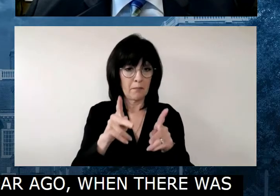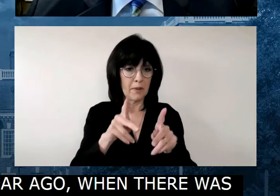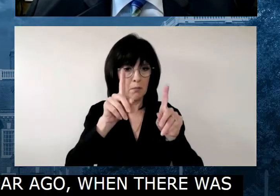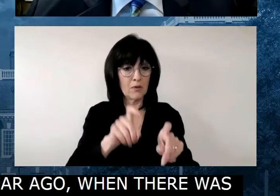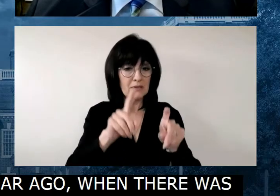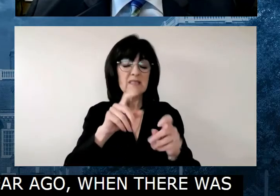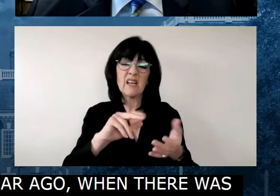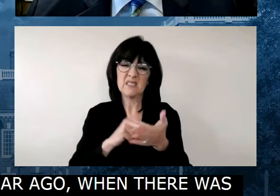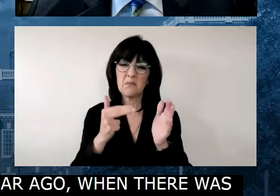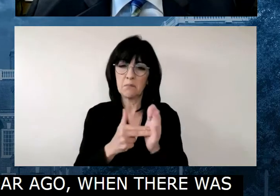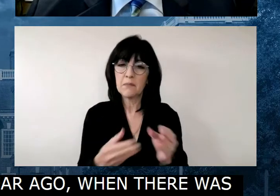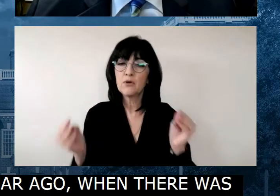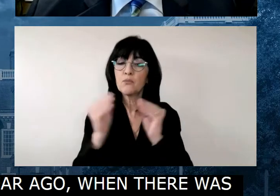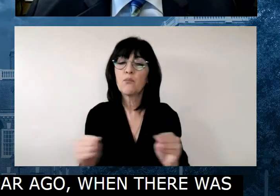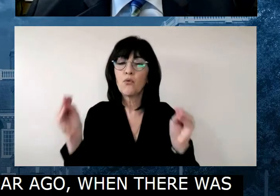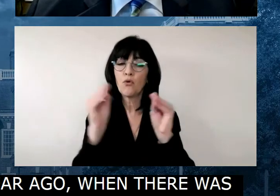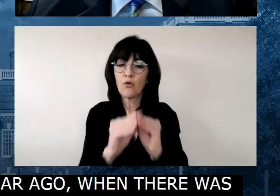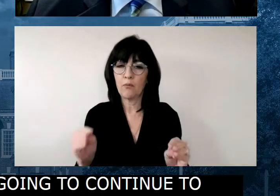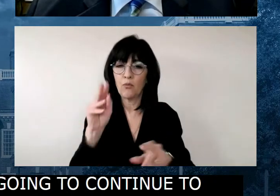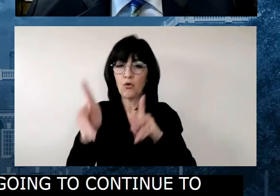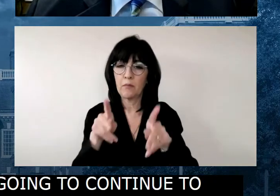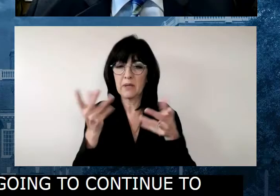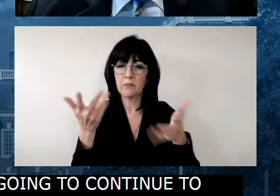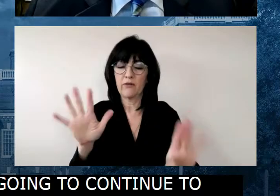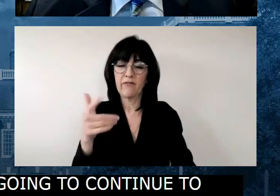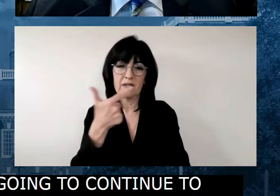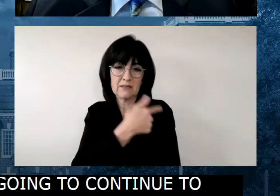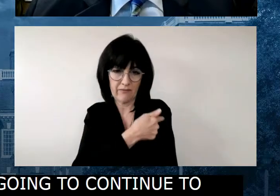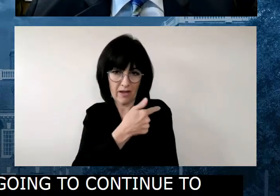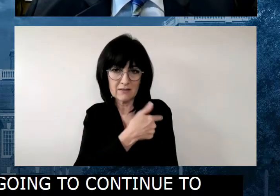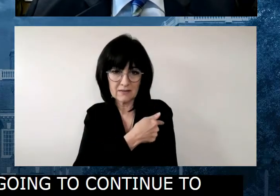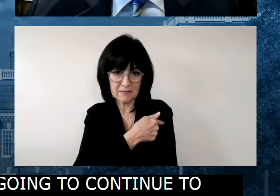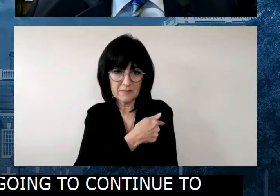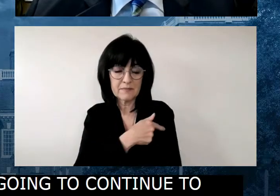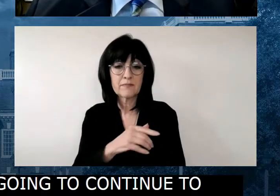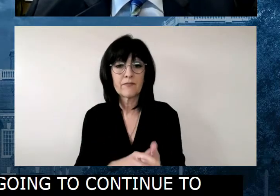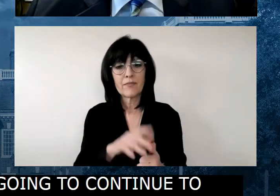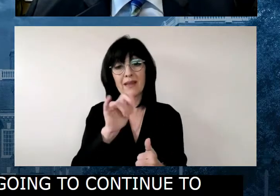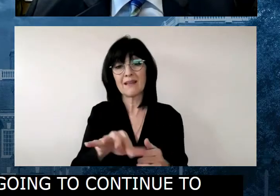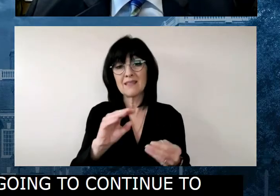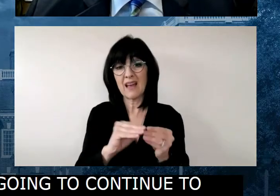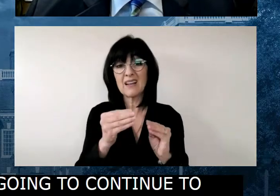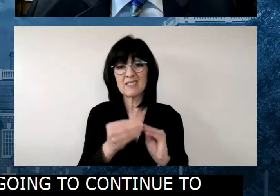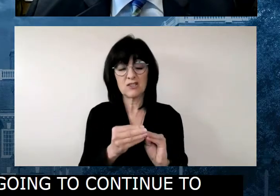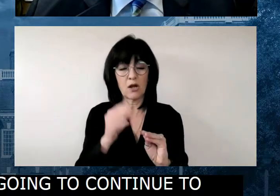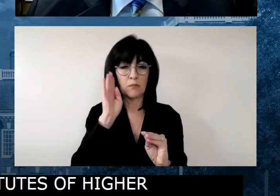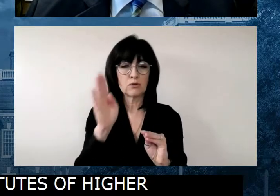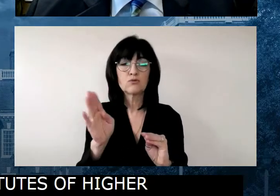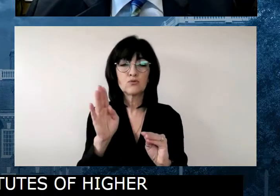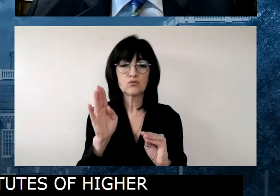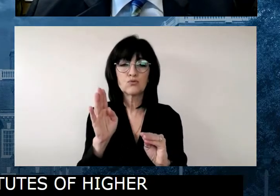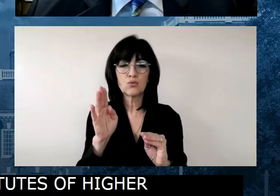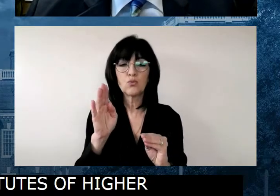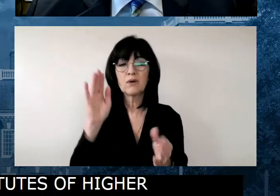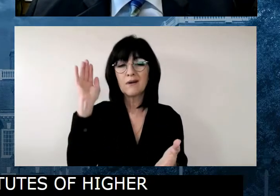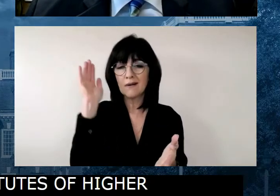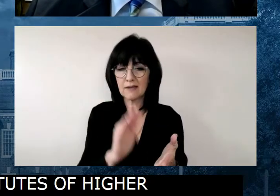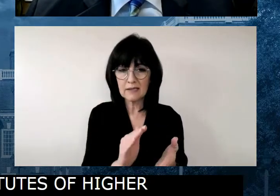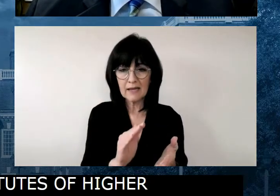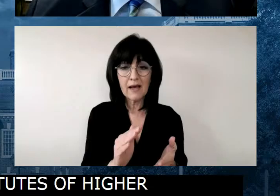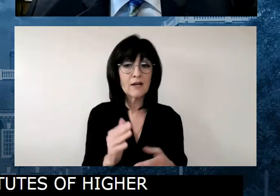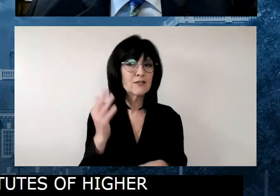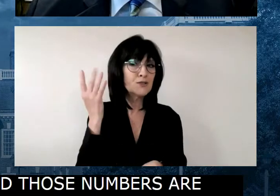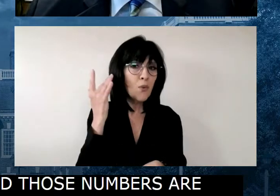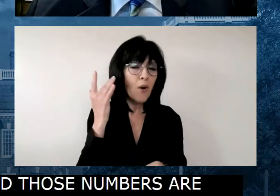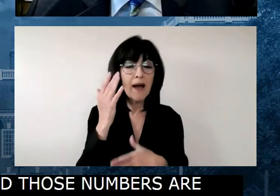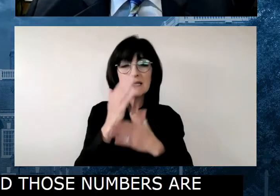had mandatory testing. That is day end for the summer. Those numbers will be going away. We have individuals or students that were testing for sports